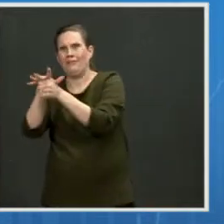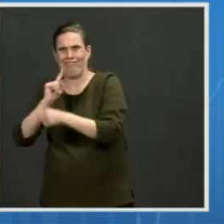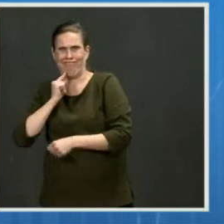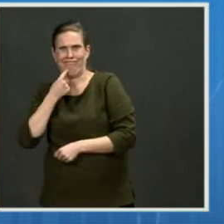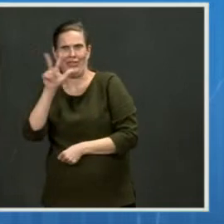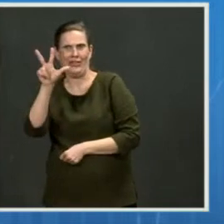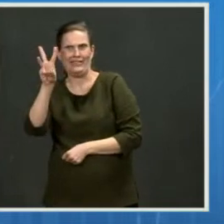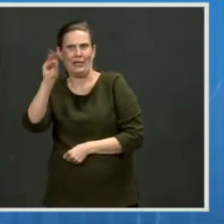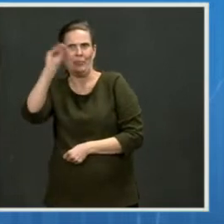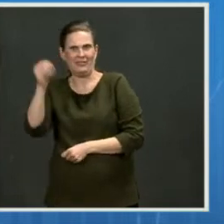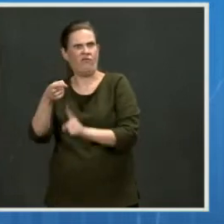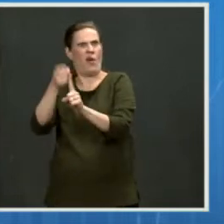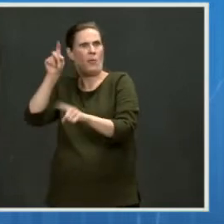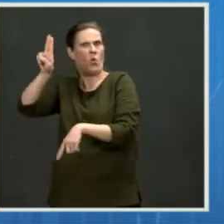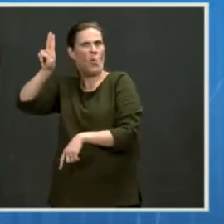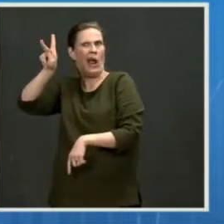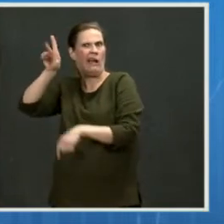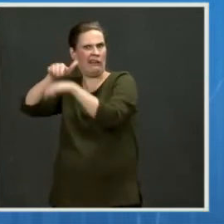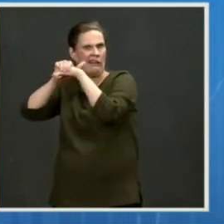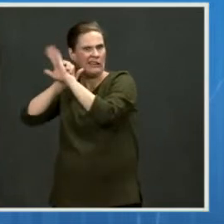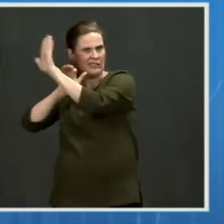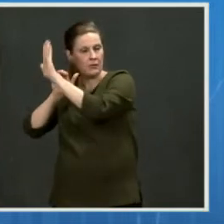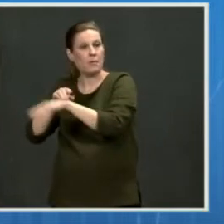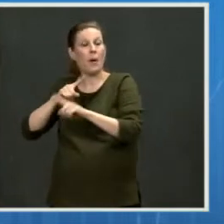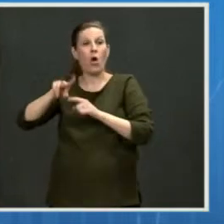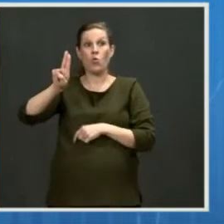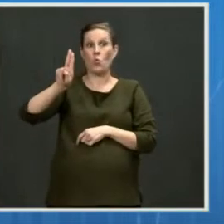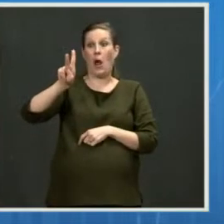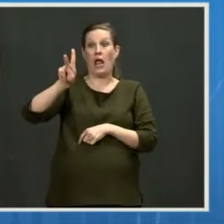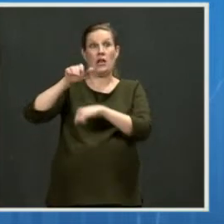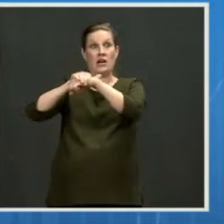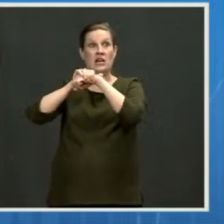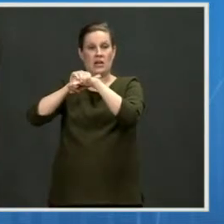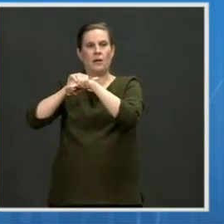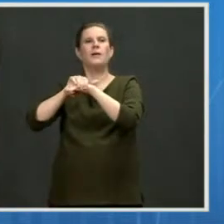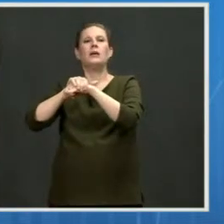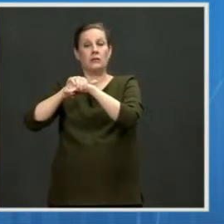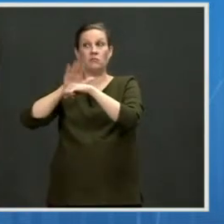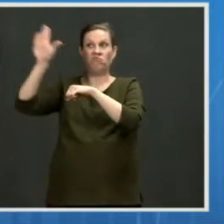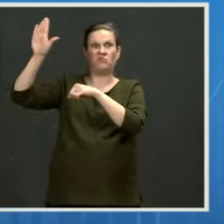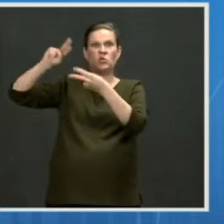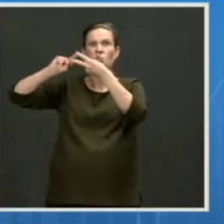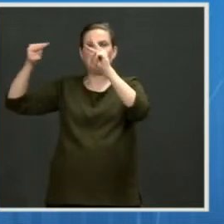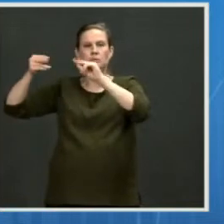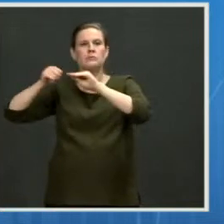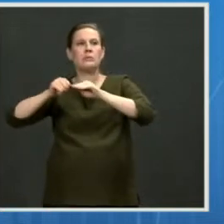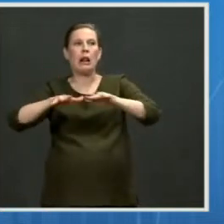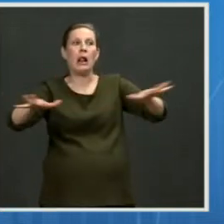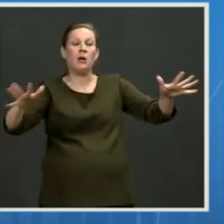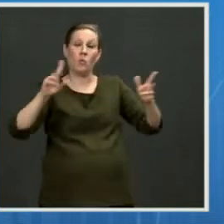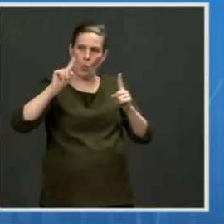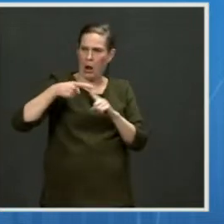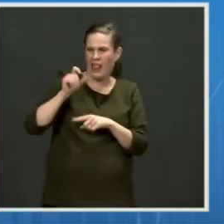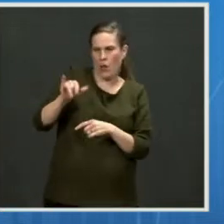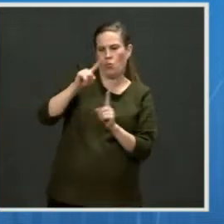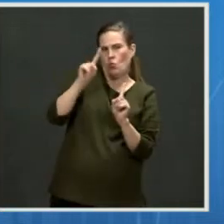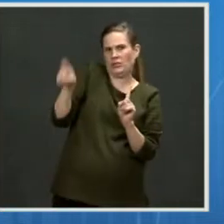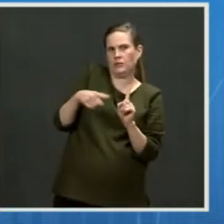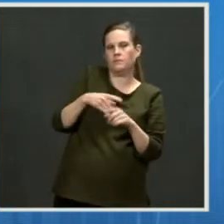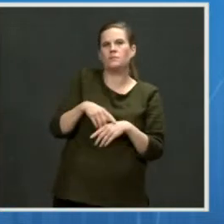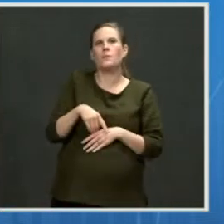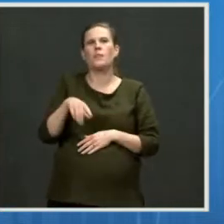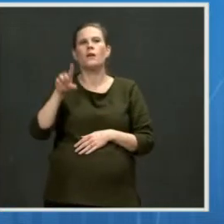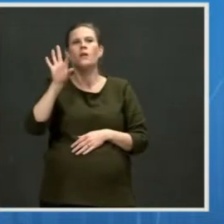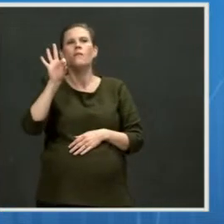regions. I think your final question was asking us to consider whether the FDA was going to